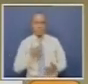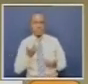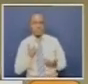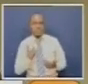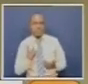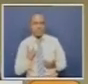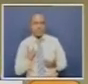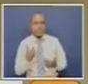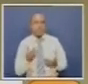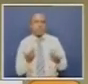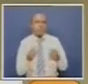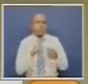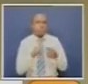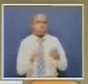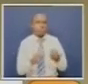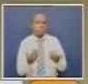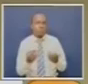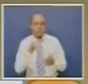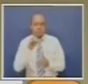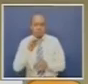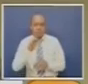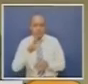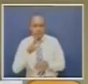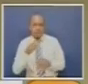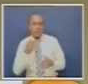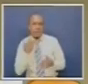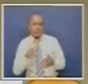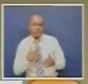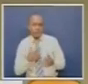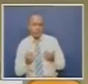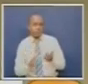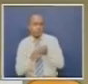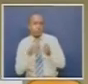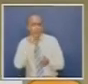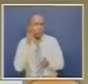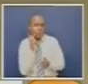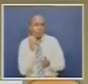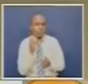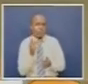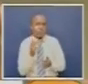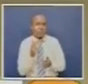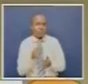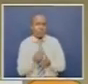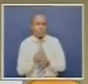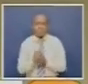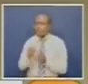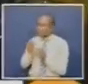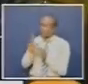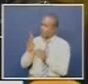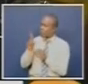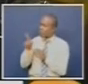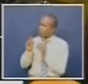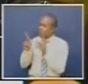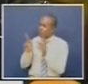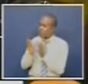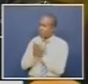Raila. There is a feeling my brother Omar has towards Kalonzo. We are certain that we are on the court. Are you okay with what Hassan Omar is saying?